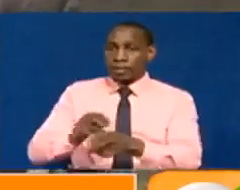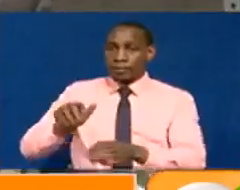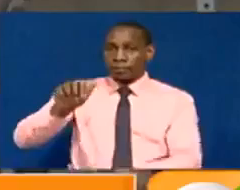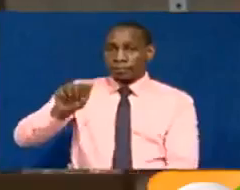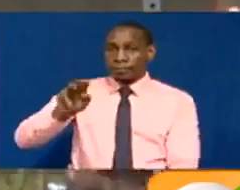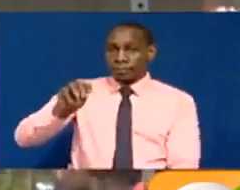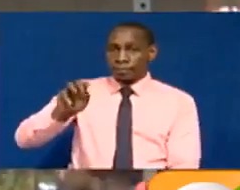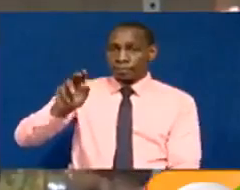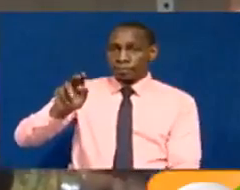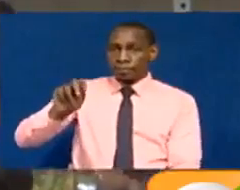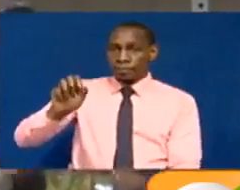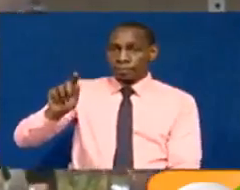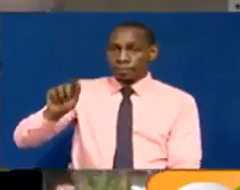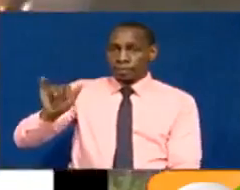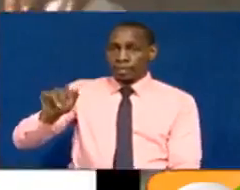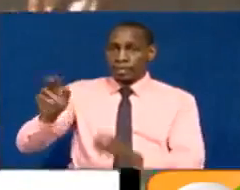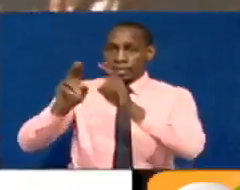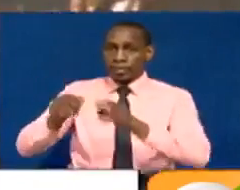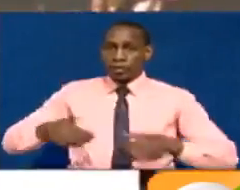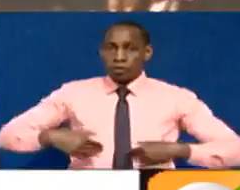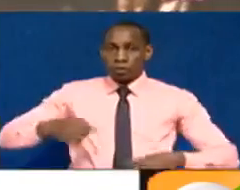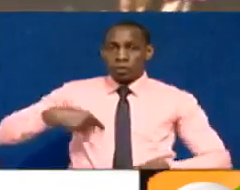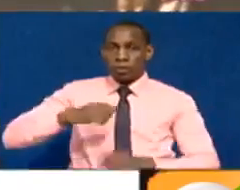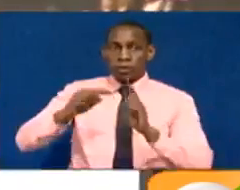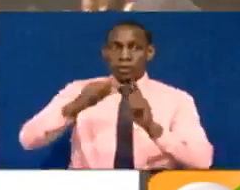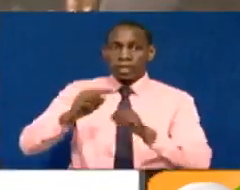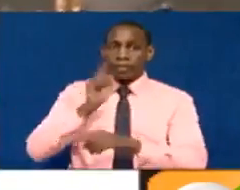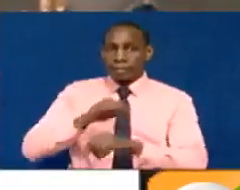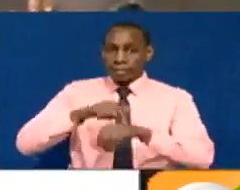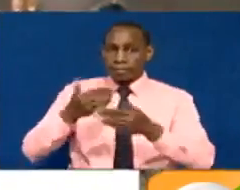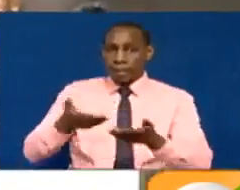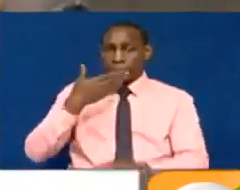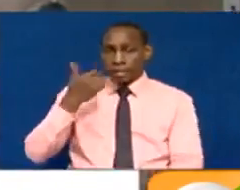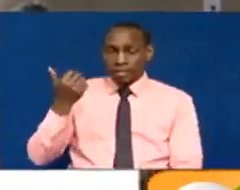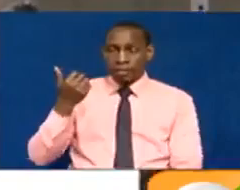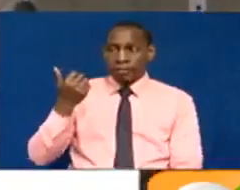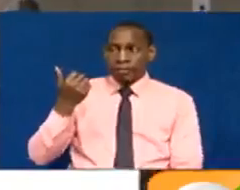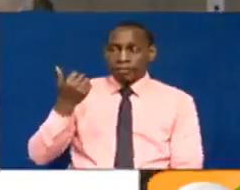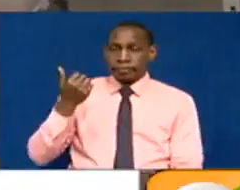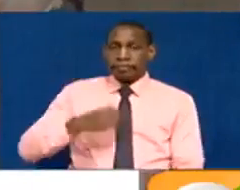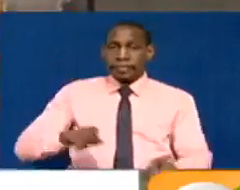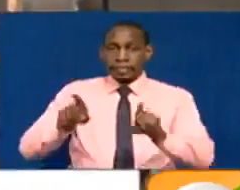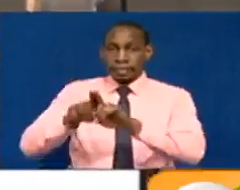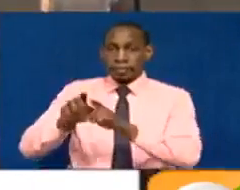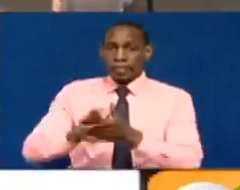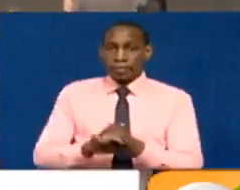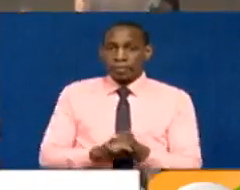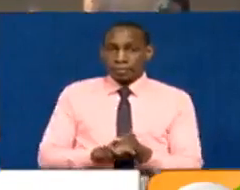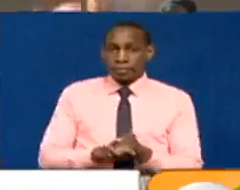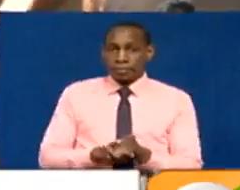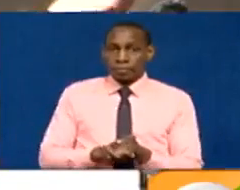Amnesty International. Vijana wetu wanamalizwa na inafika time hata wasichana age